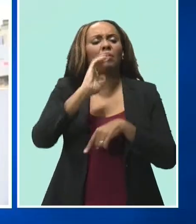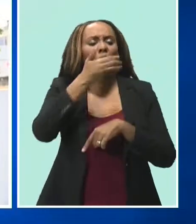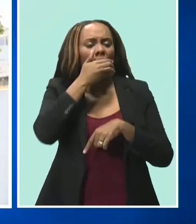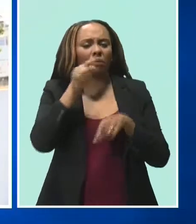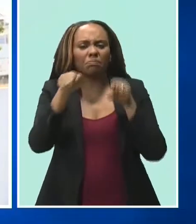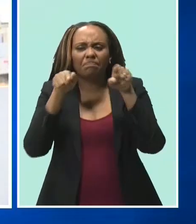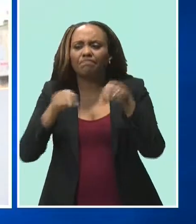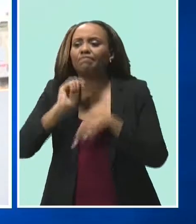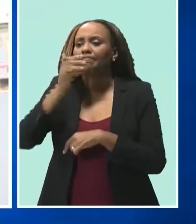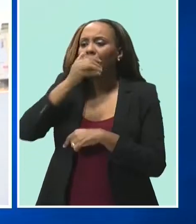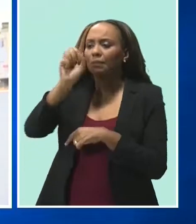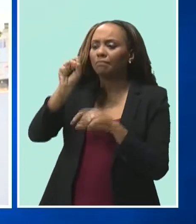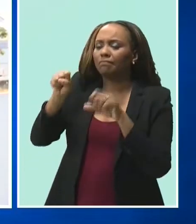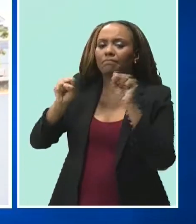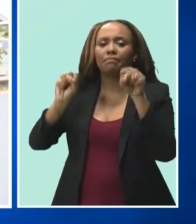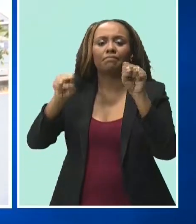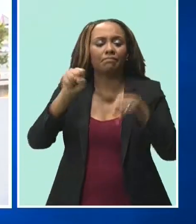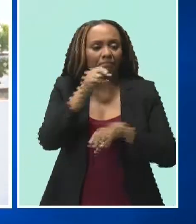are being worn.